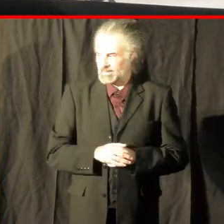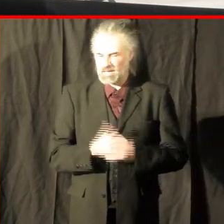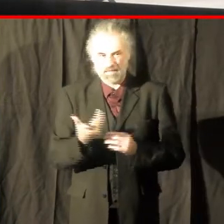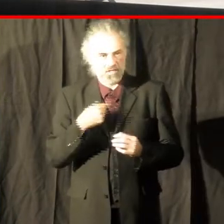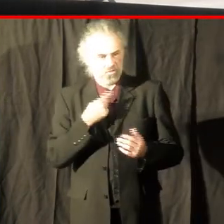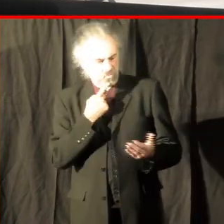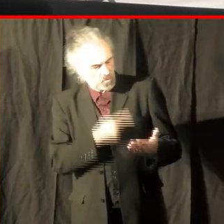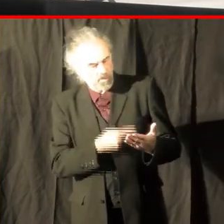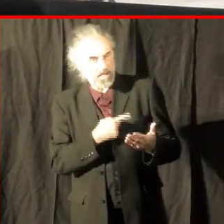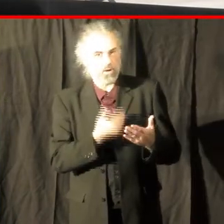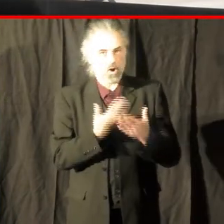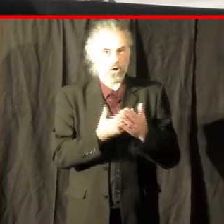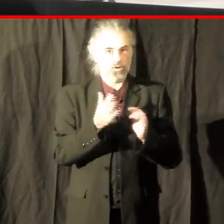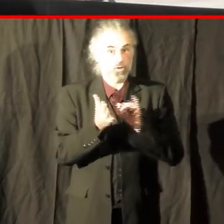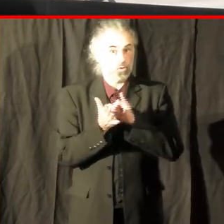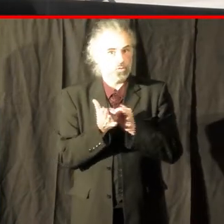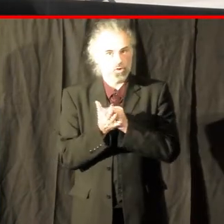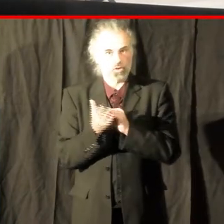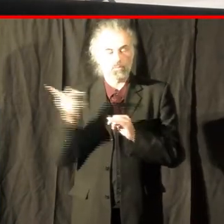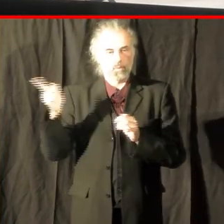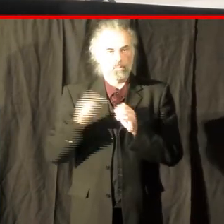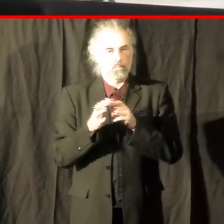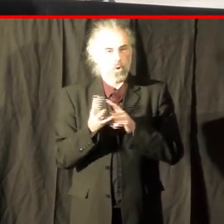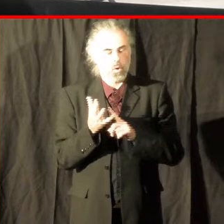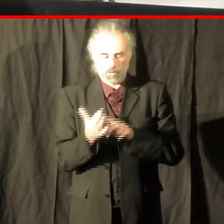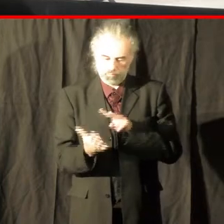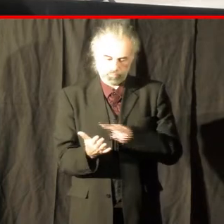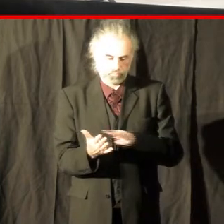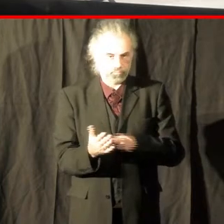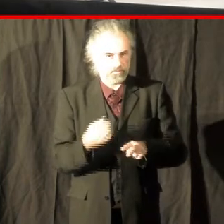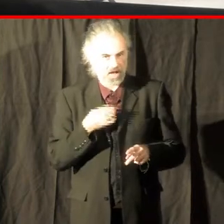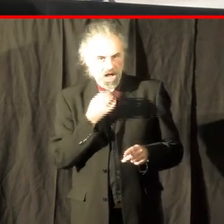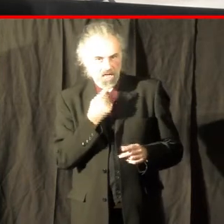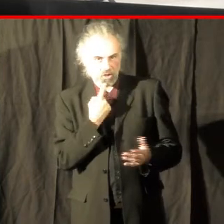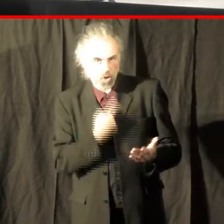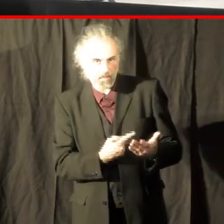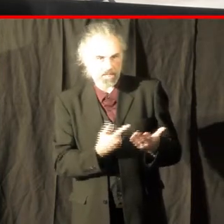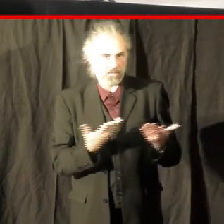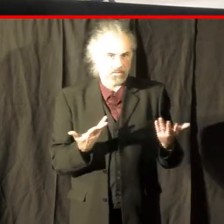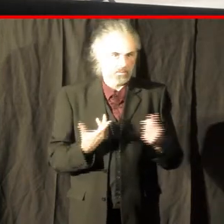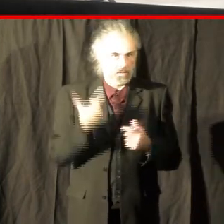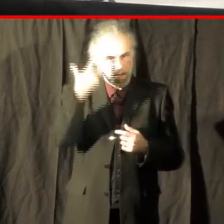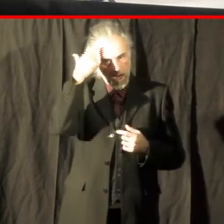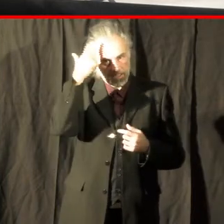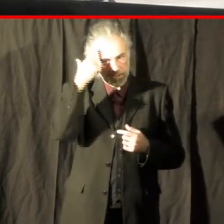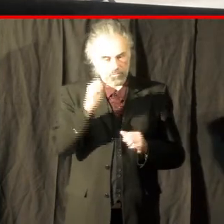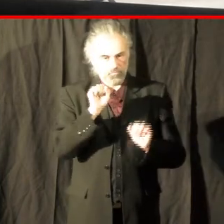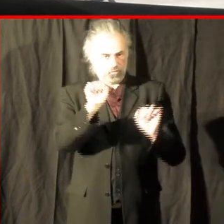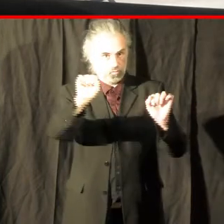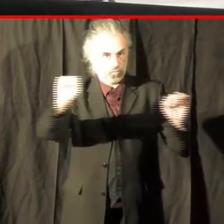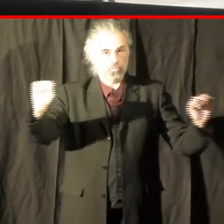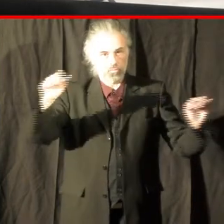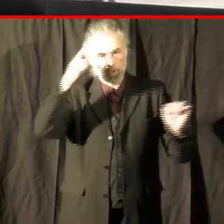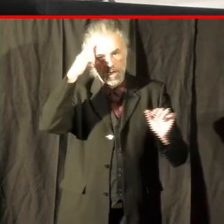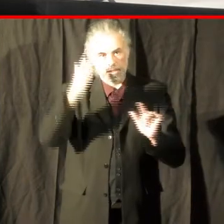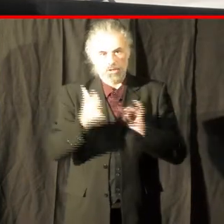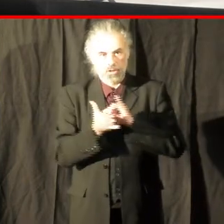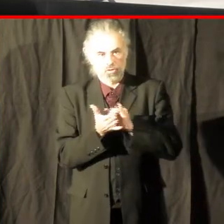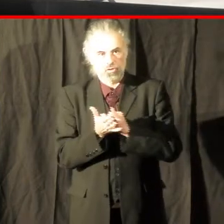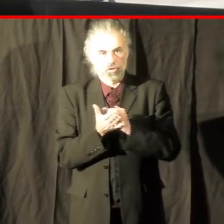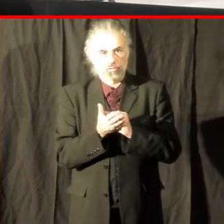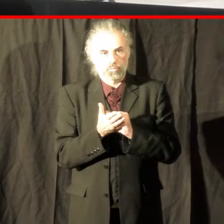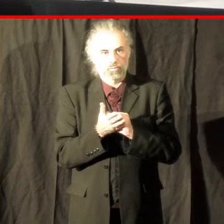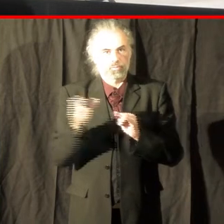YouTube, Paul is reading. And so if I ask for comments or ask for ideas, your ideas on YouTube should be able to come